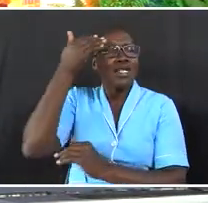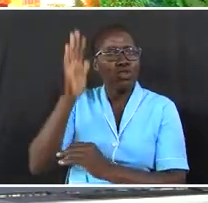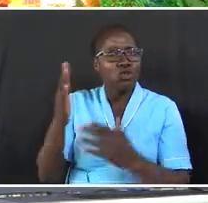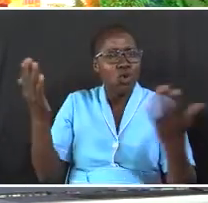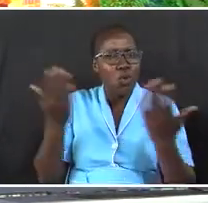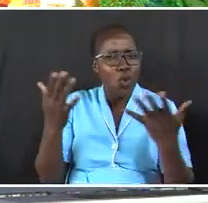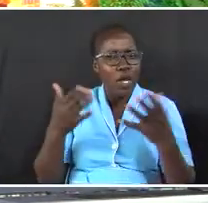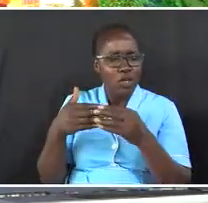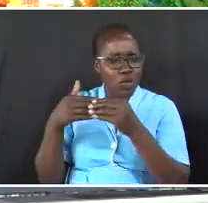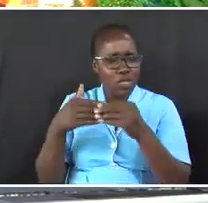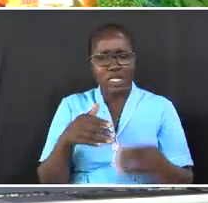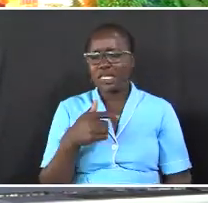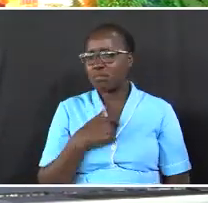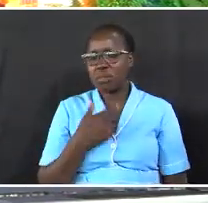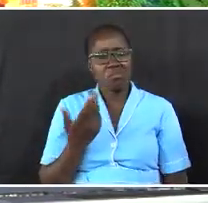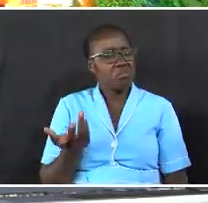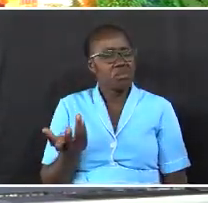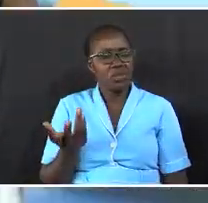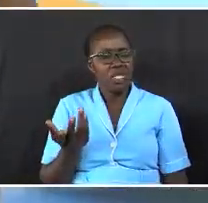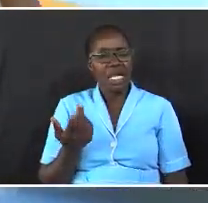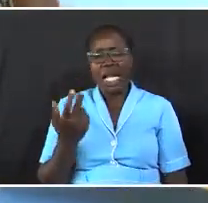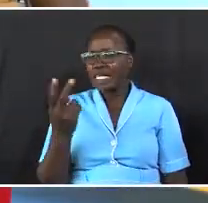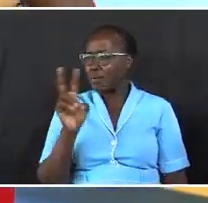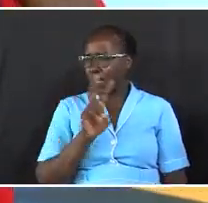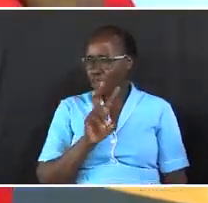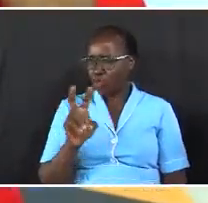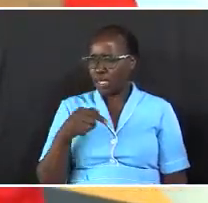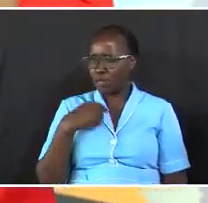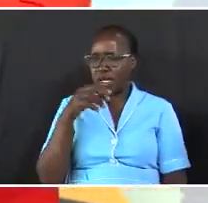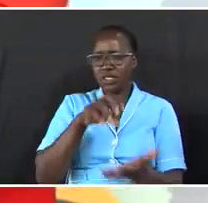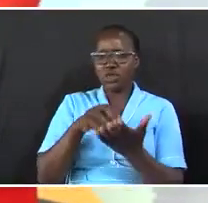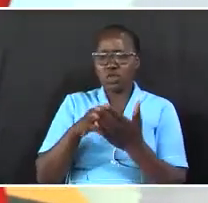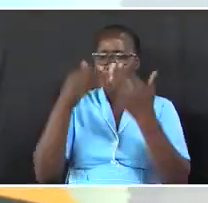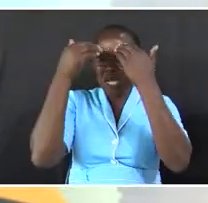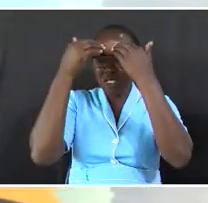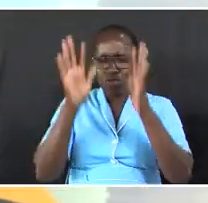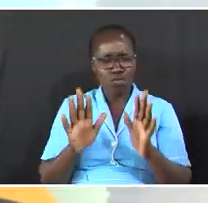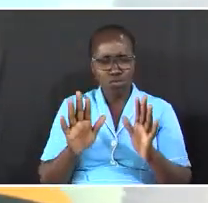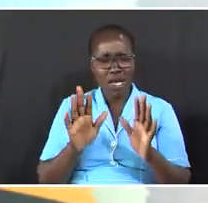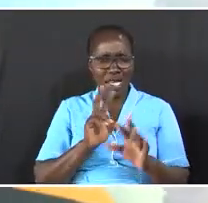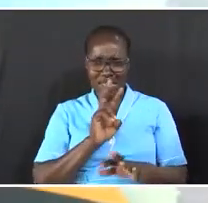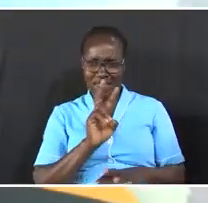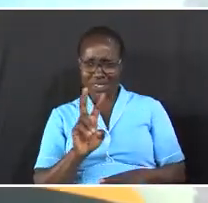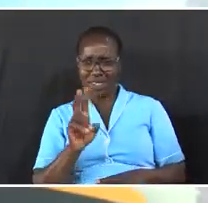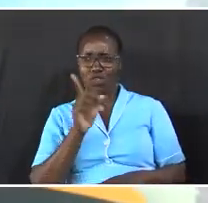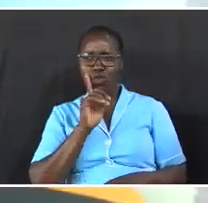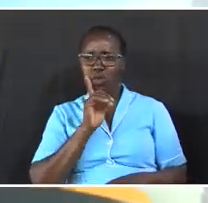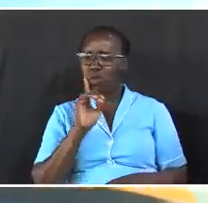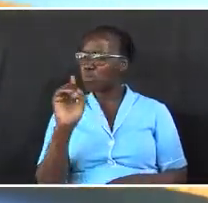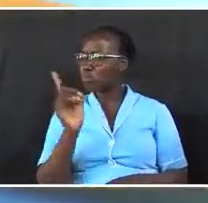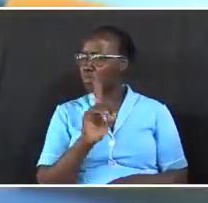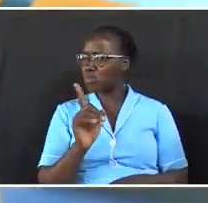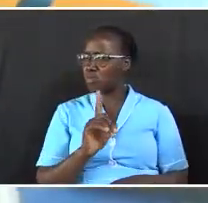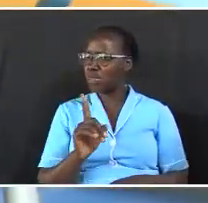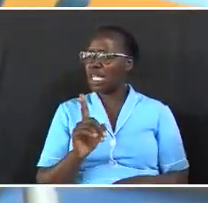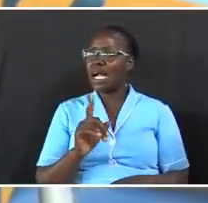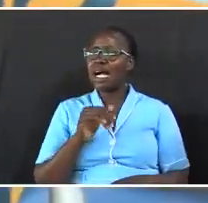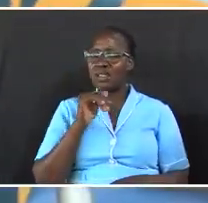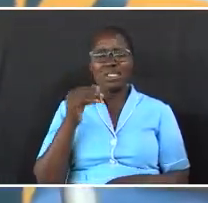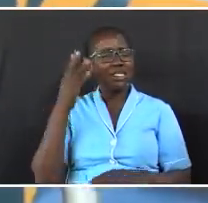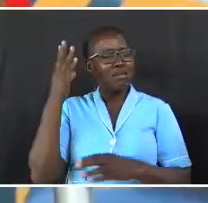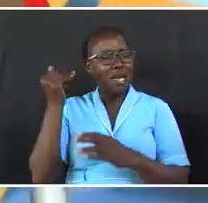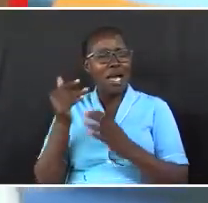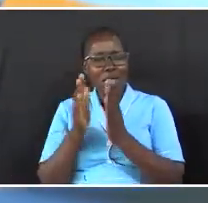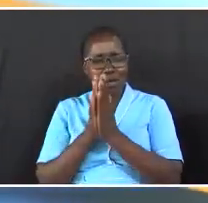where you are taking me. When I look at my situation, I do not even see tomorrow. I don't even see ahead. And I want you to